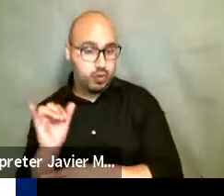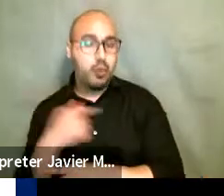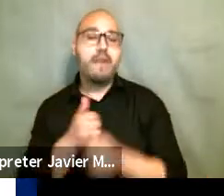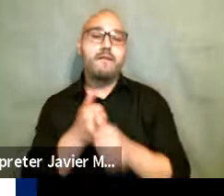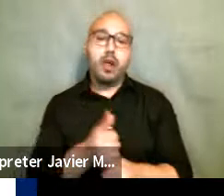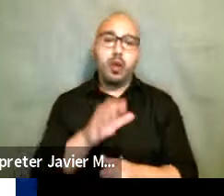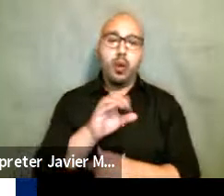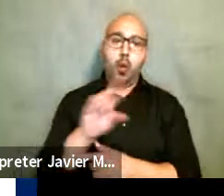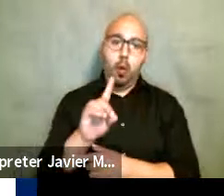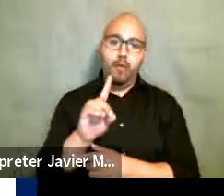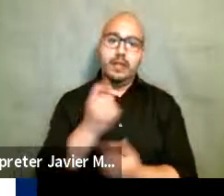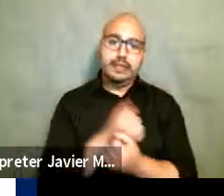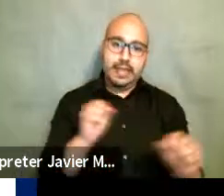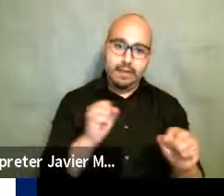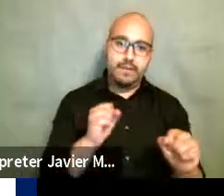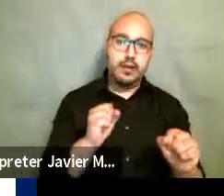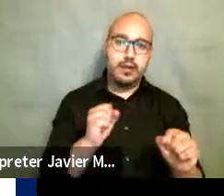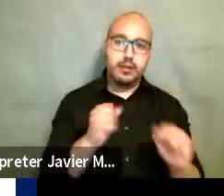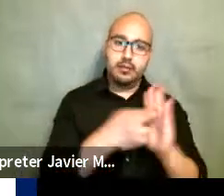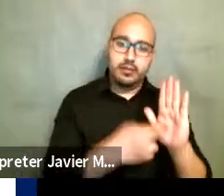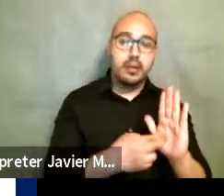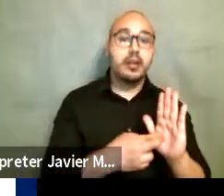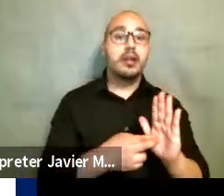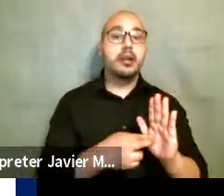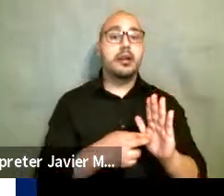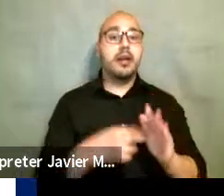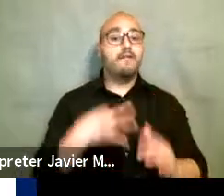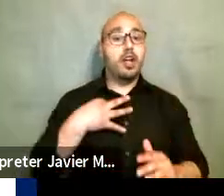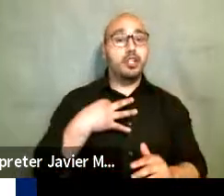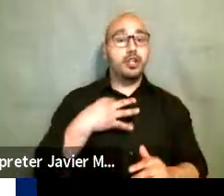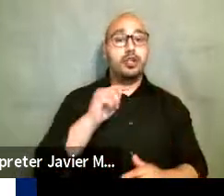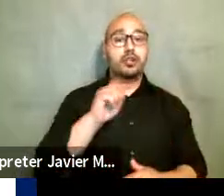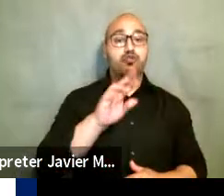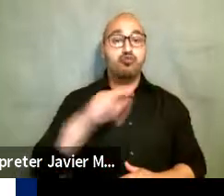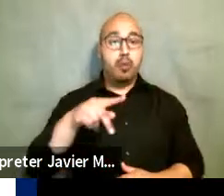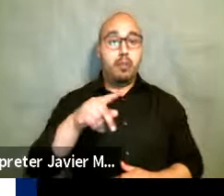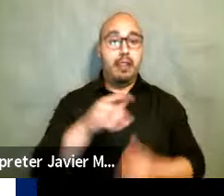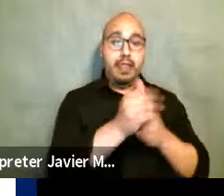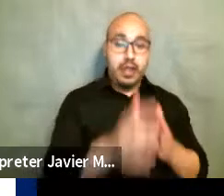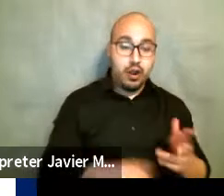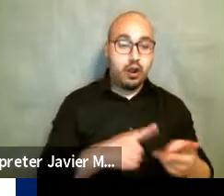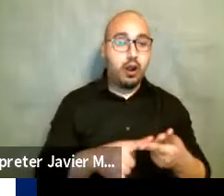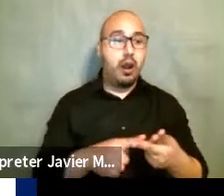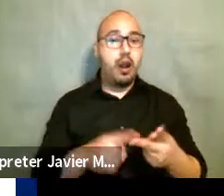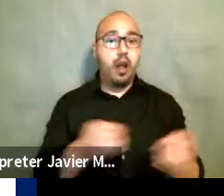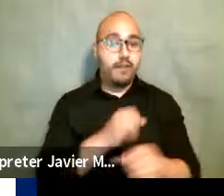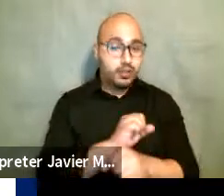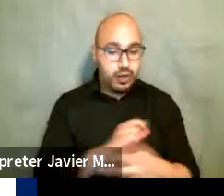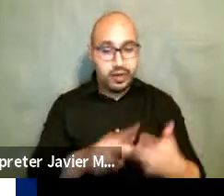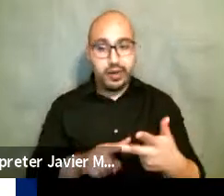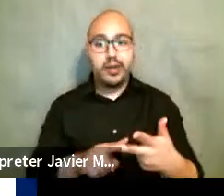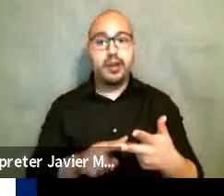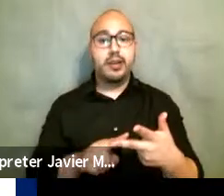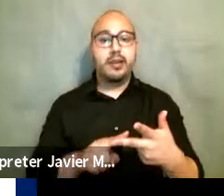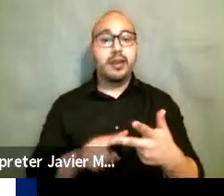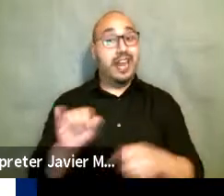Volunteer opportunities range from troop leader to general office work. We offer internships that can lead to potential